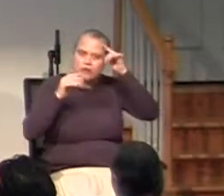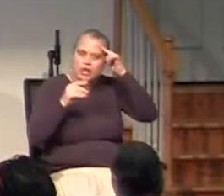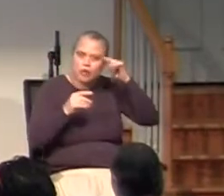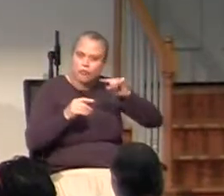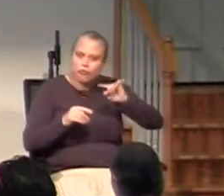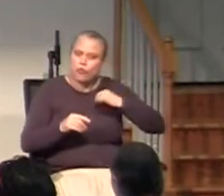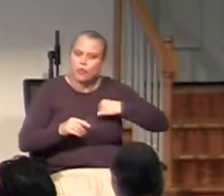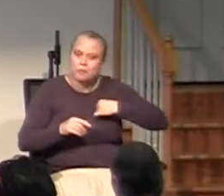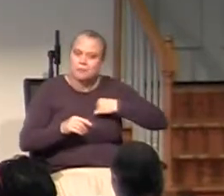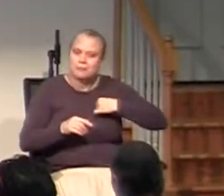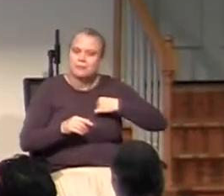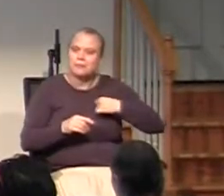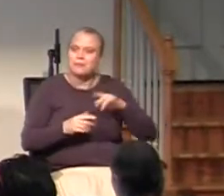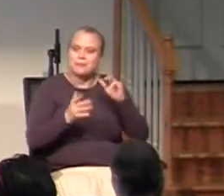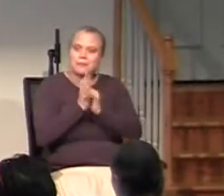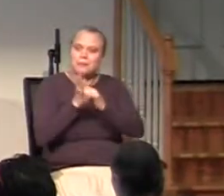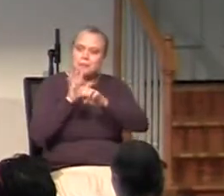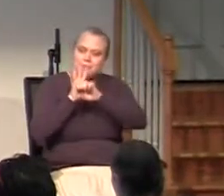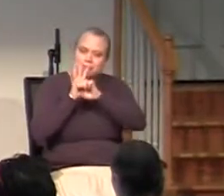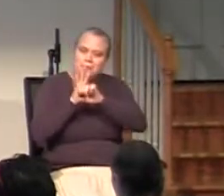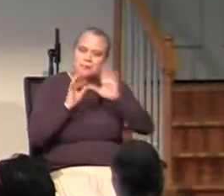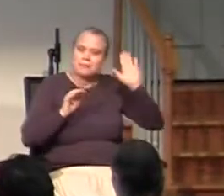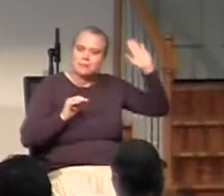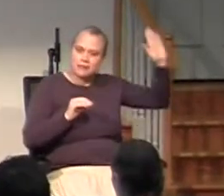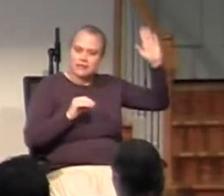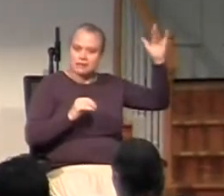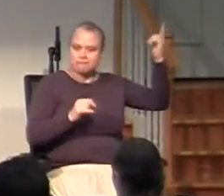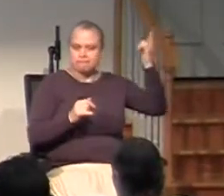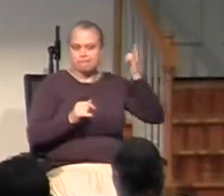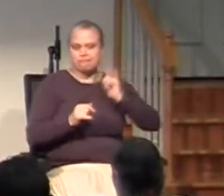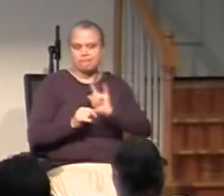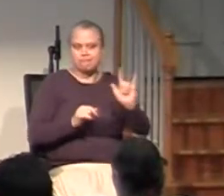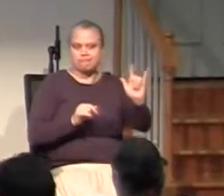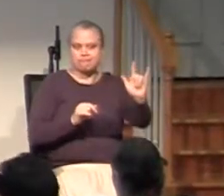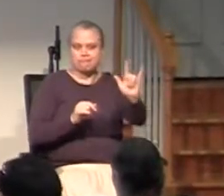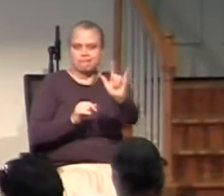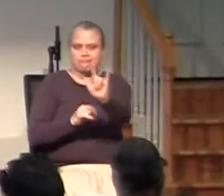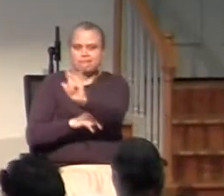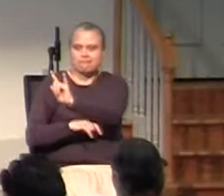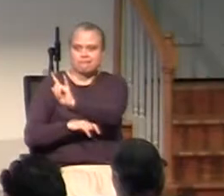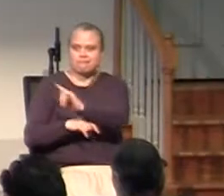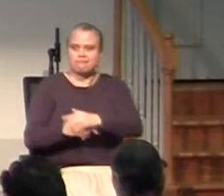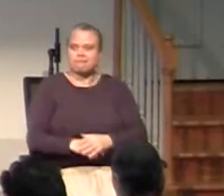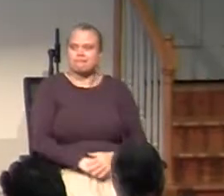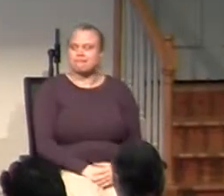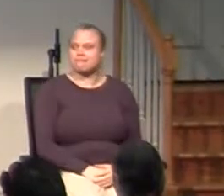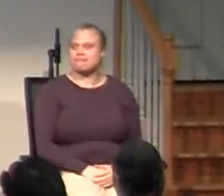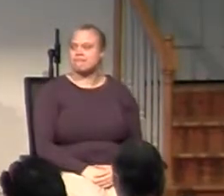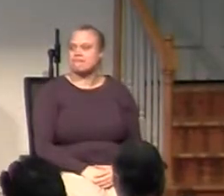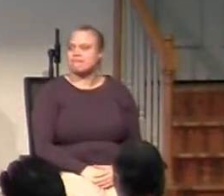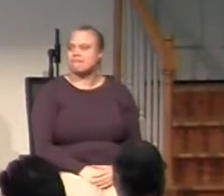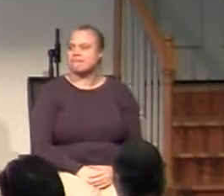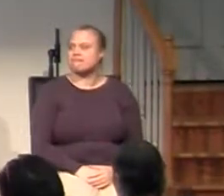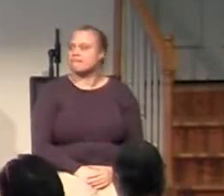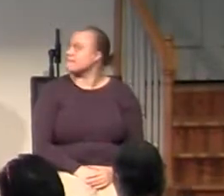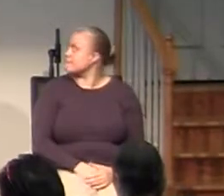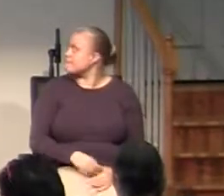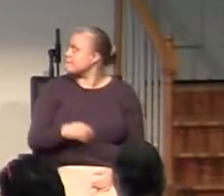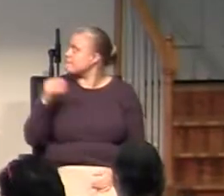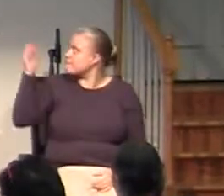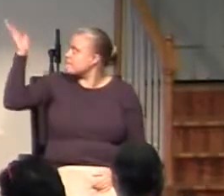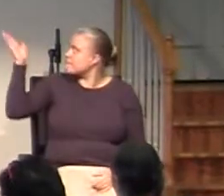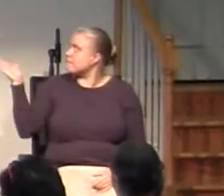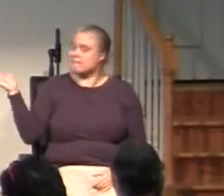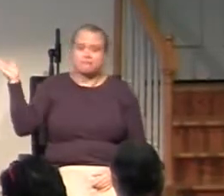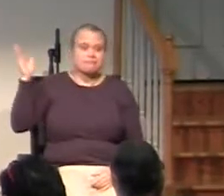is an exhibition of his love for us. Now, here is this one I decided to